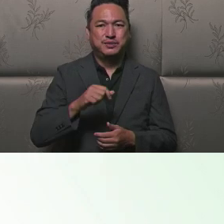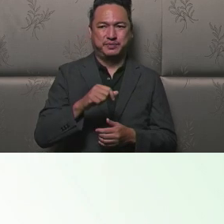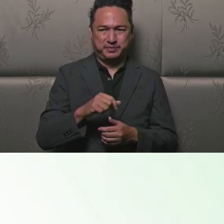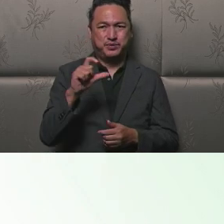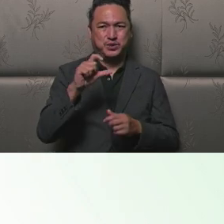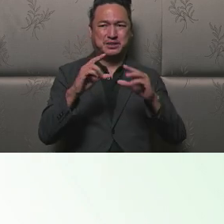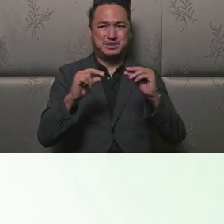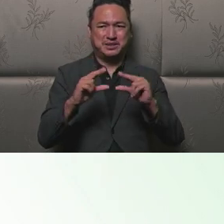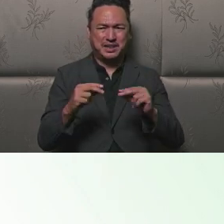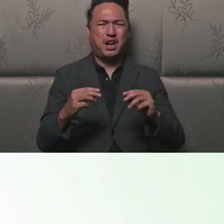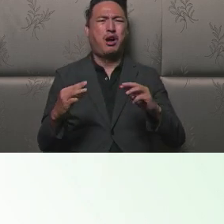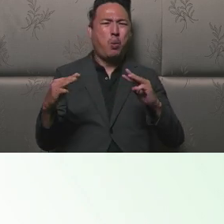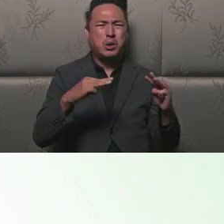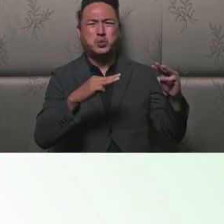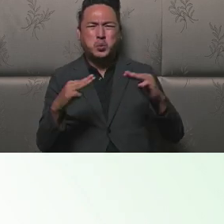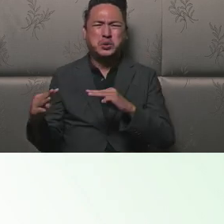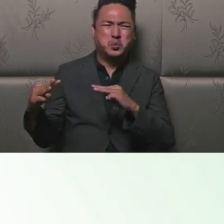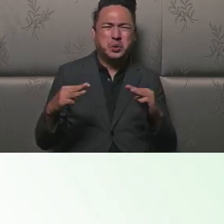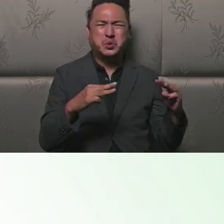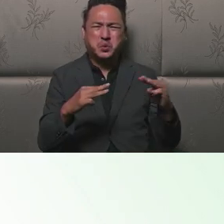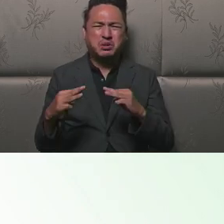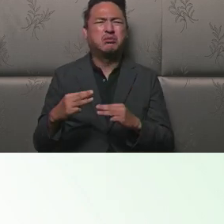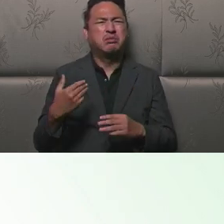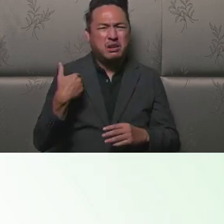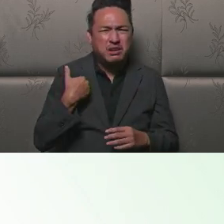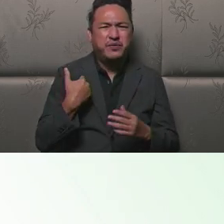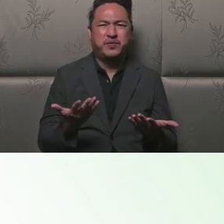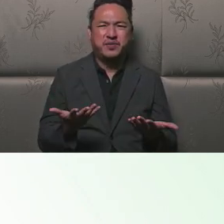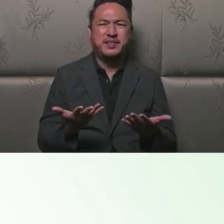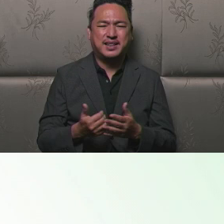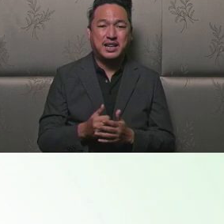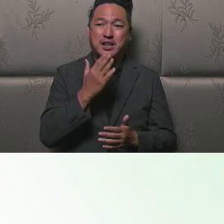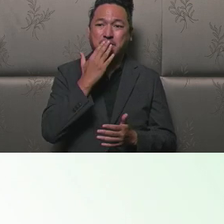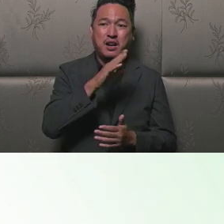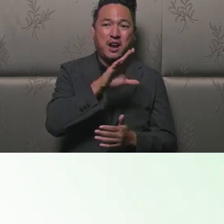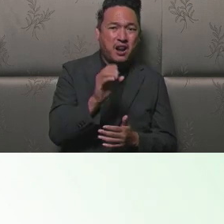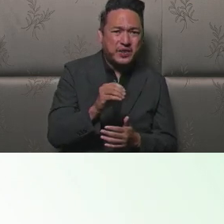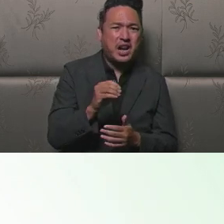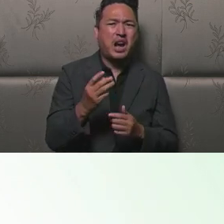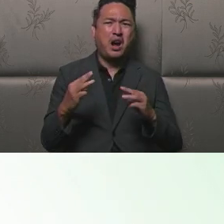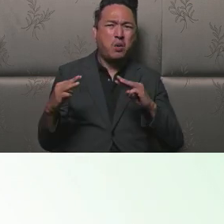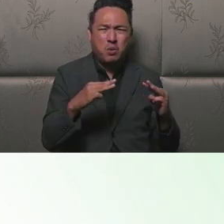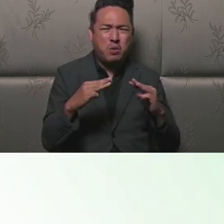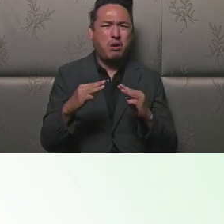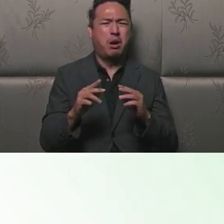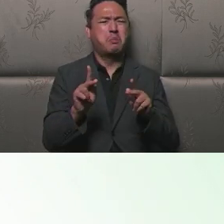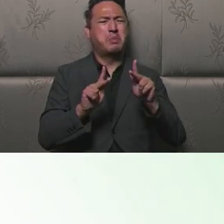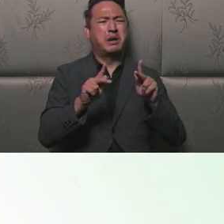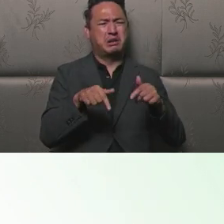quite close, particularly here. We have Myanmar just neighboring, and also not too far, the Afghan